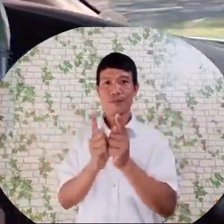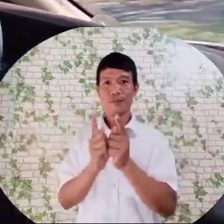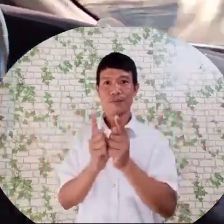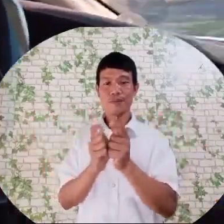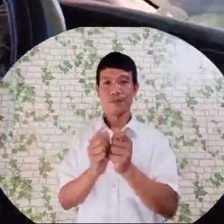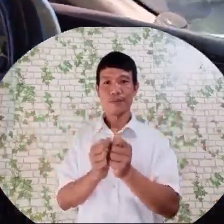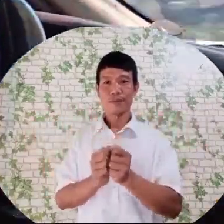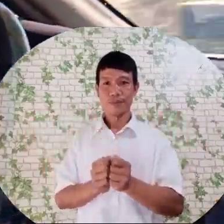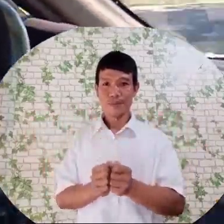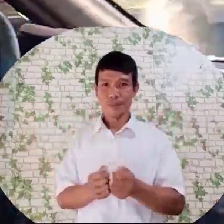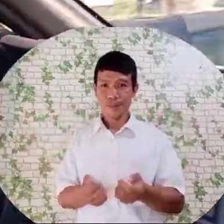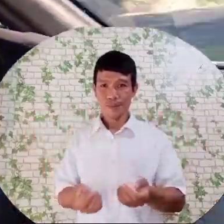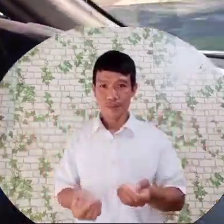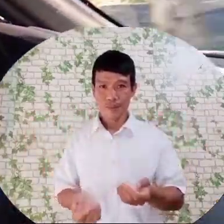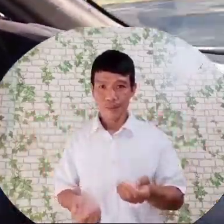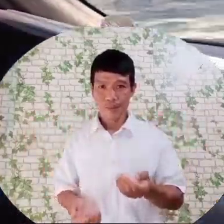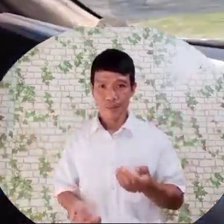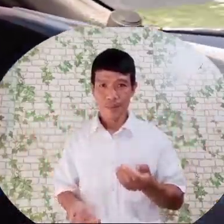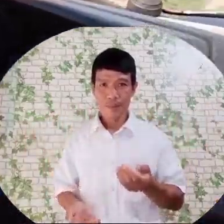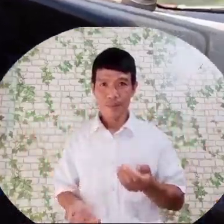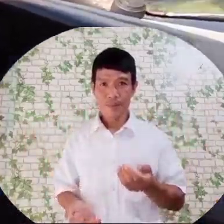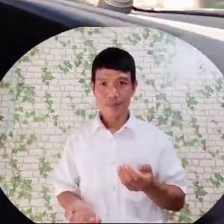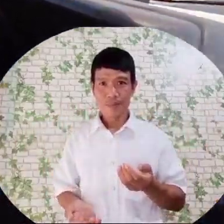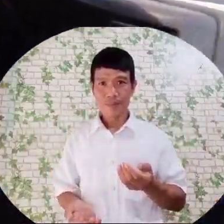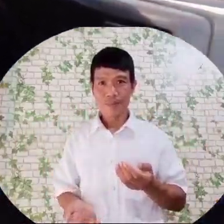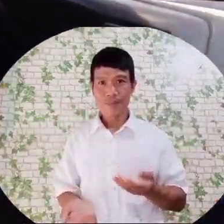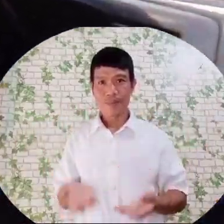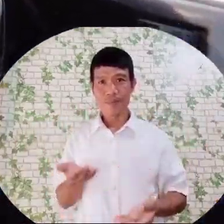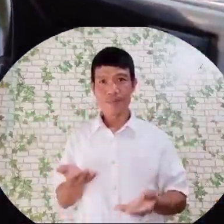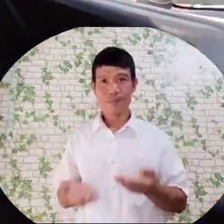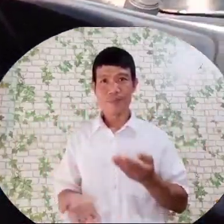Maybe it is only